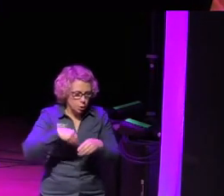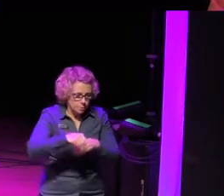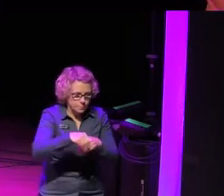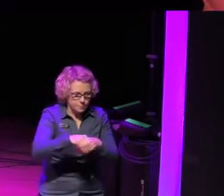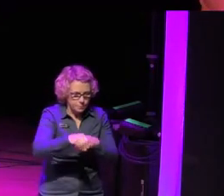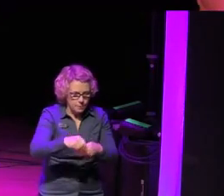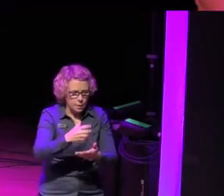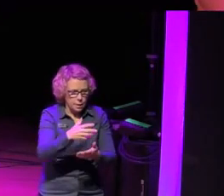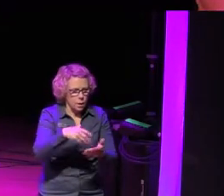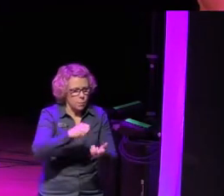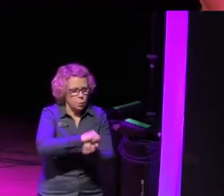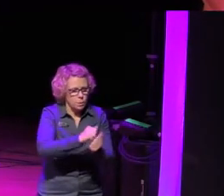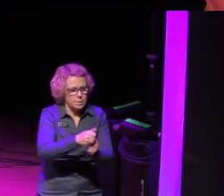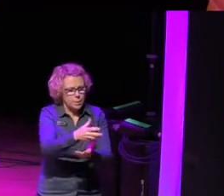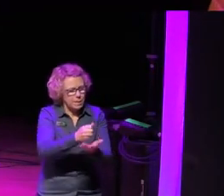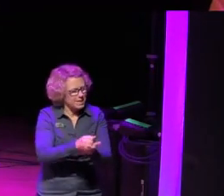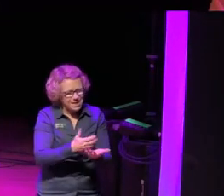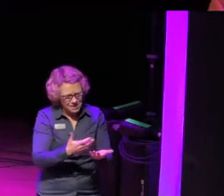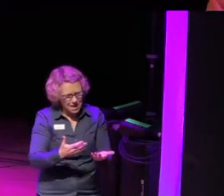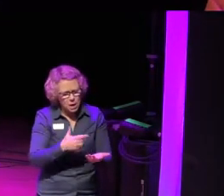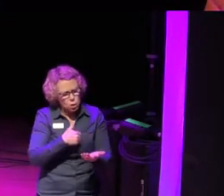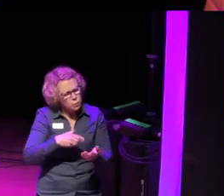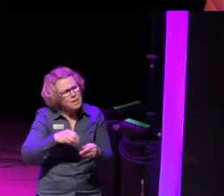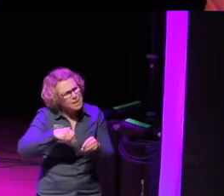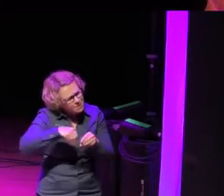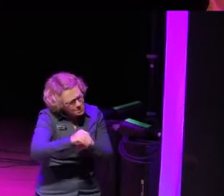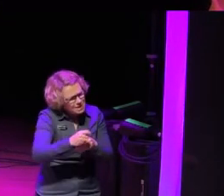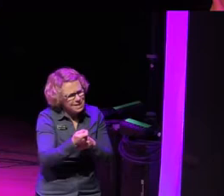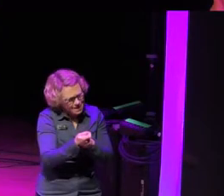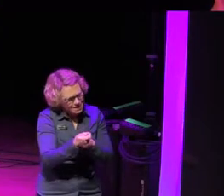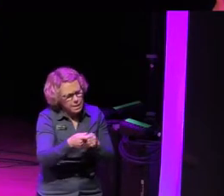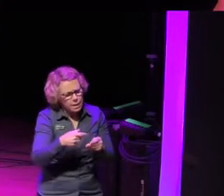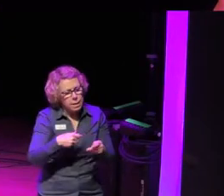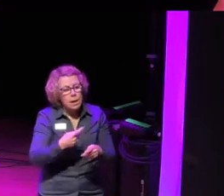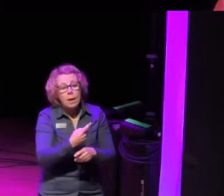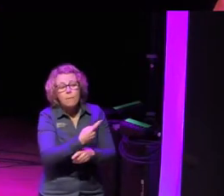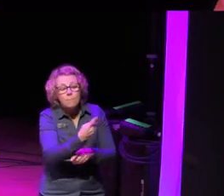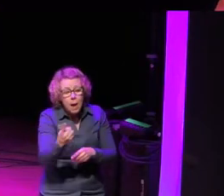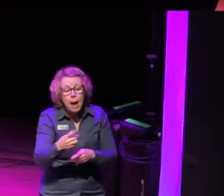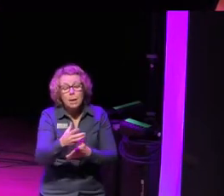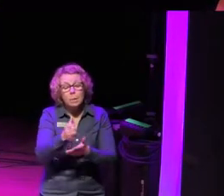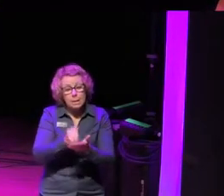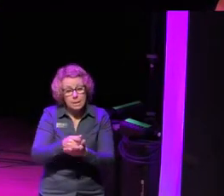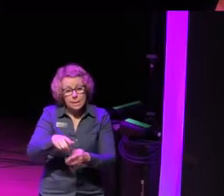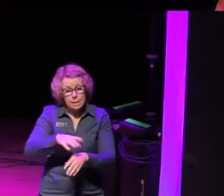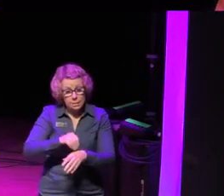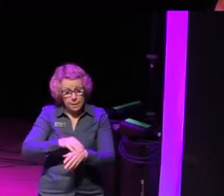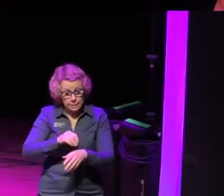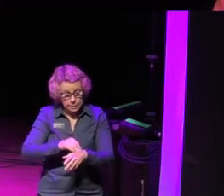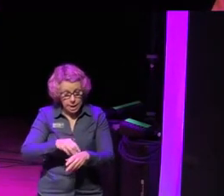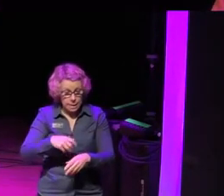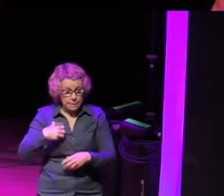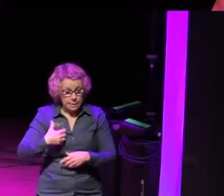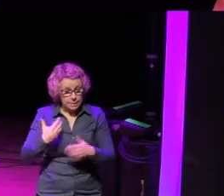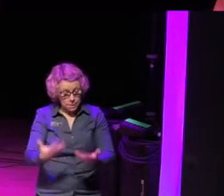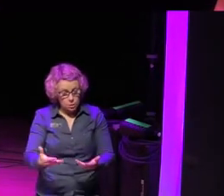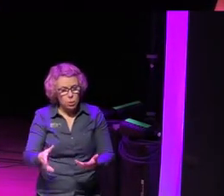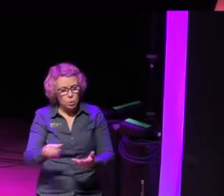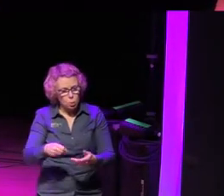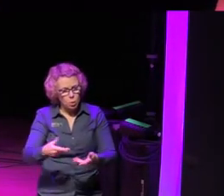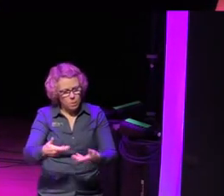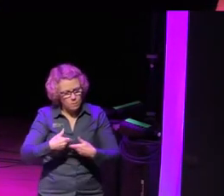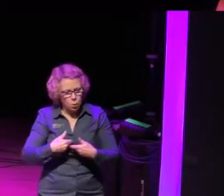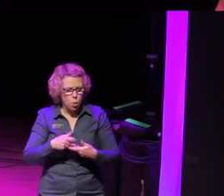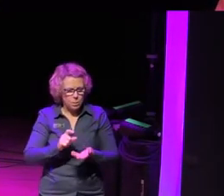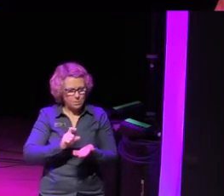Sweden, we do support a little bit of political parties. Every party in the Swedish parliament gets a grant commensurate with its own